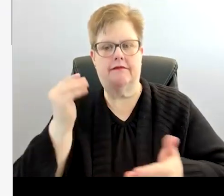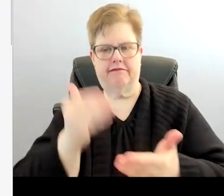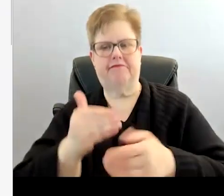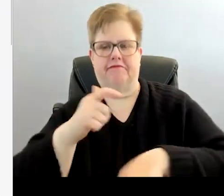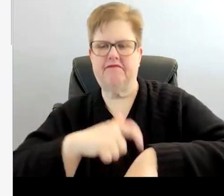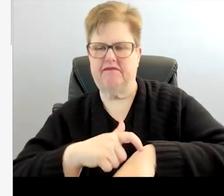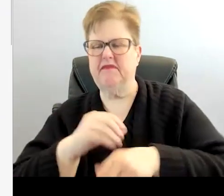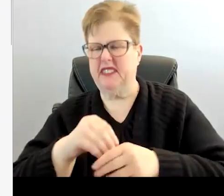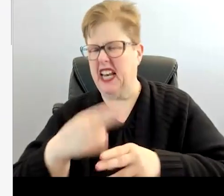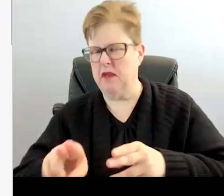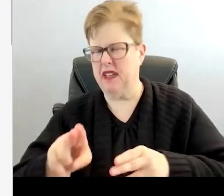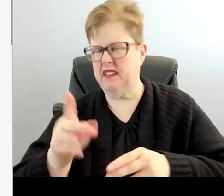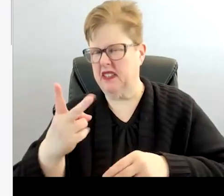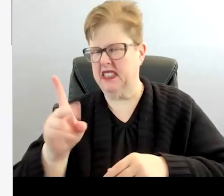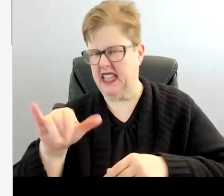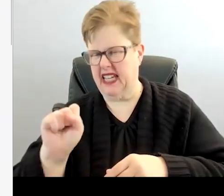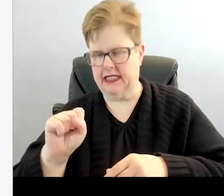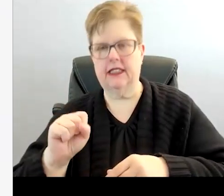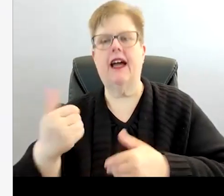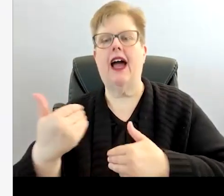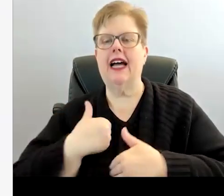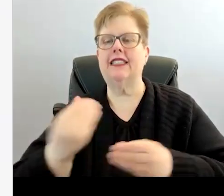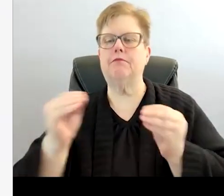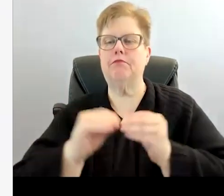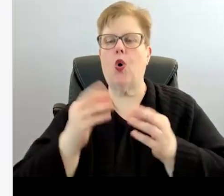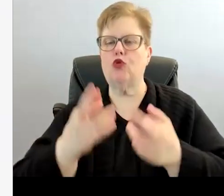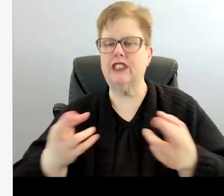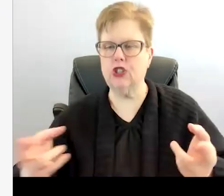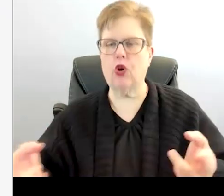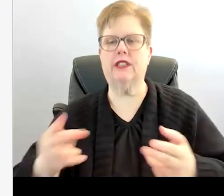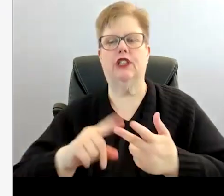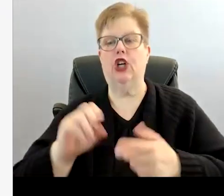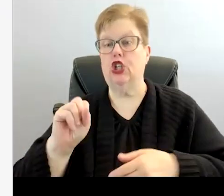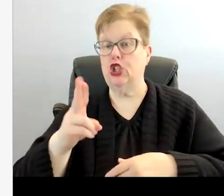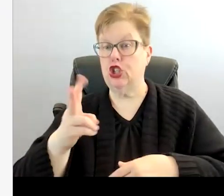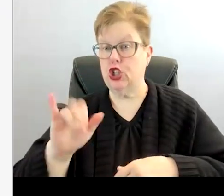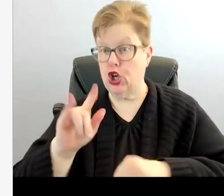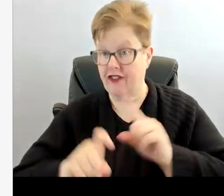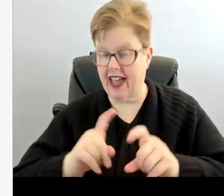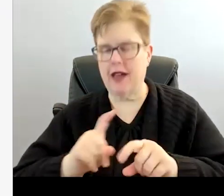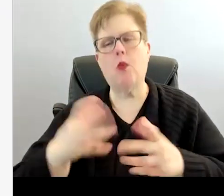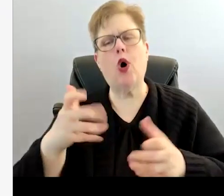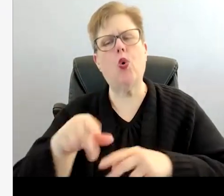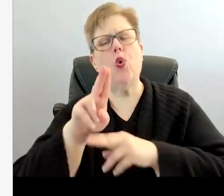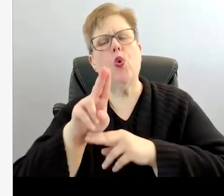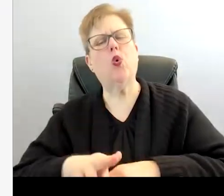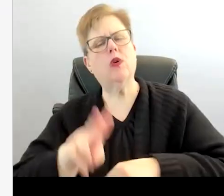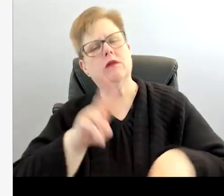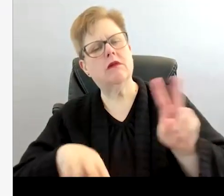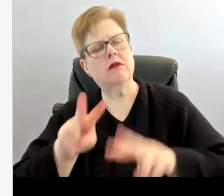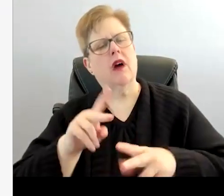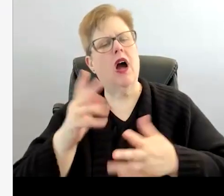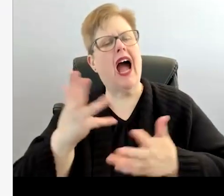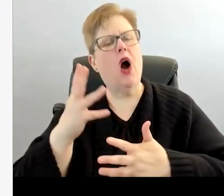just in a little bit, in a couple of days. It contains some more resources and a survey. but we want you to get used to just the fact that things